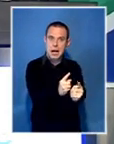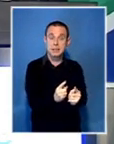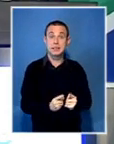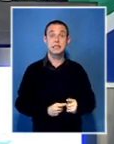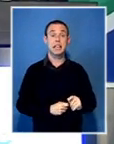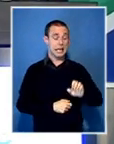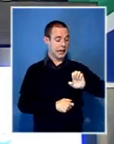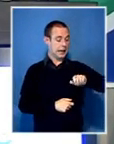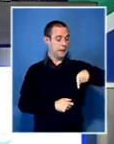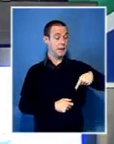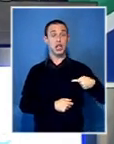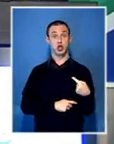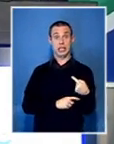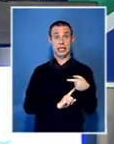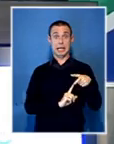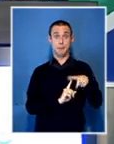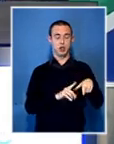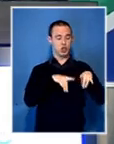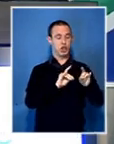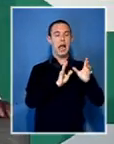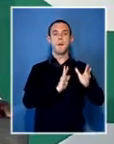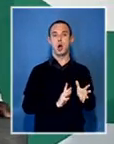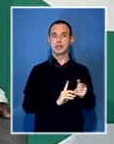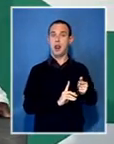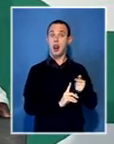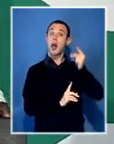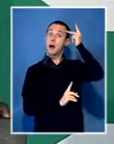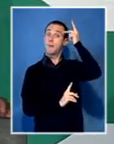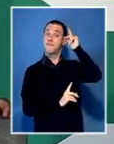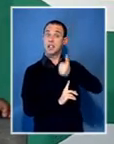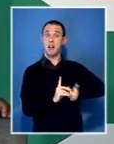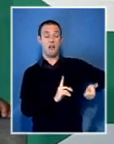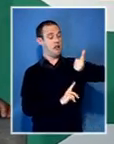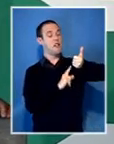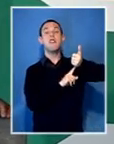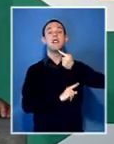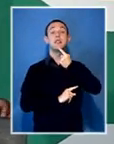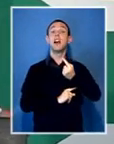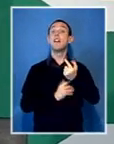EPG chairperson Professor Somadoda Fikeni says the report also highlights the importance of proper